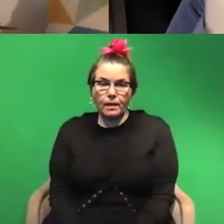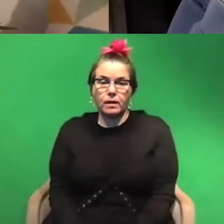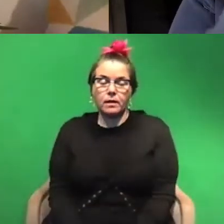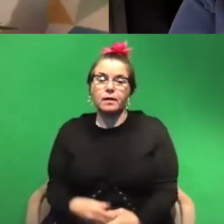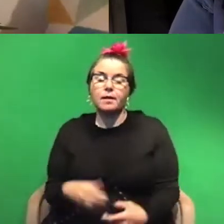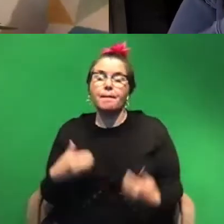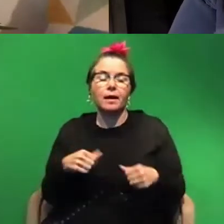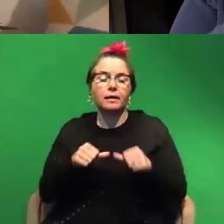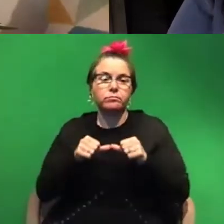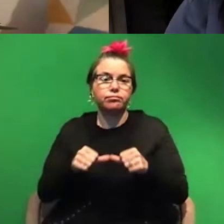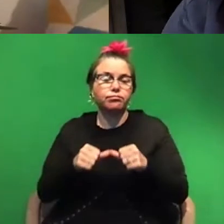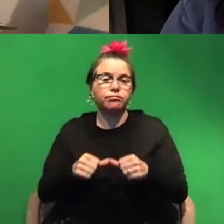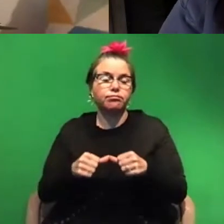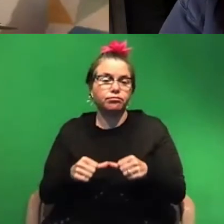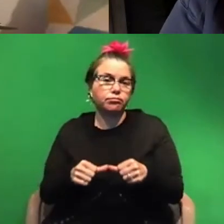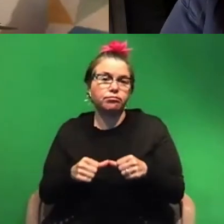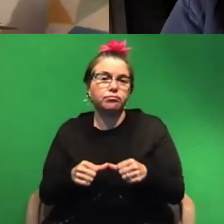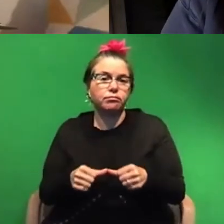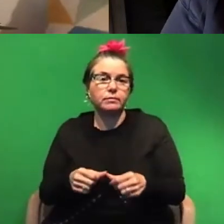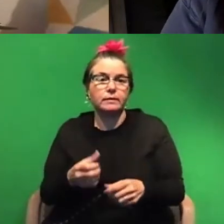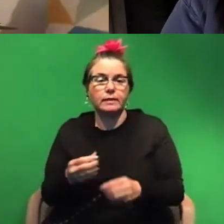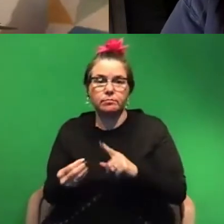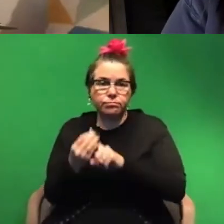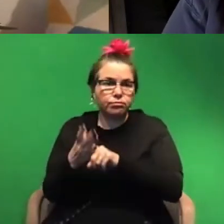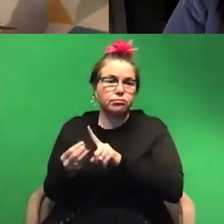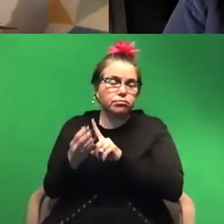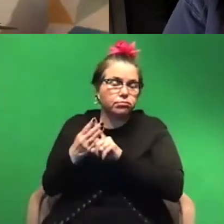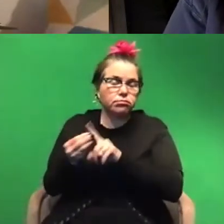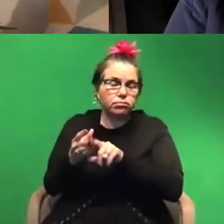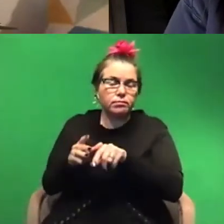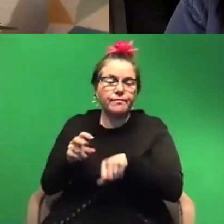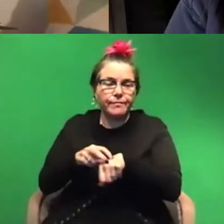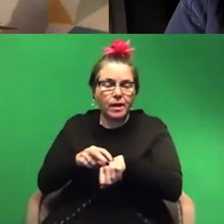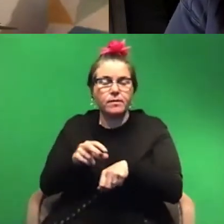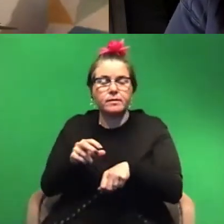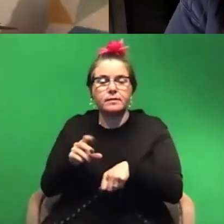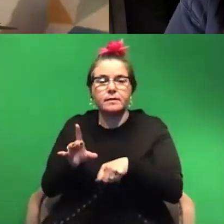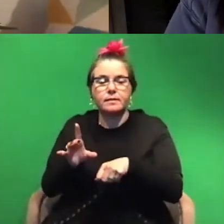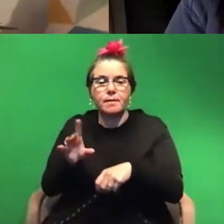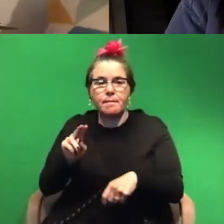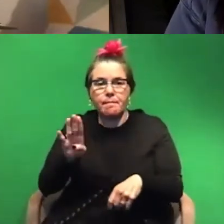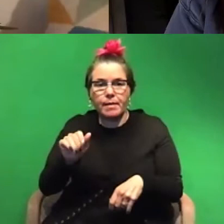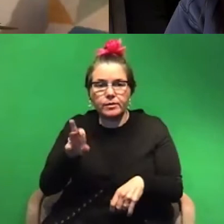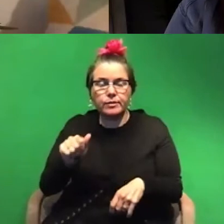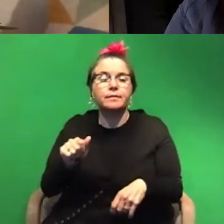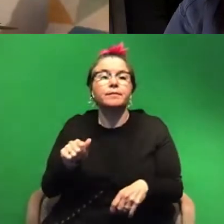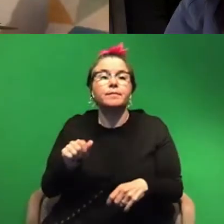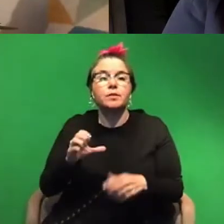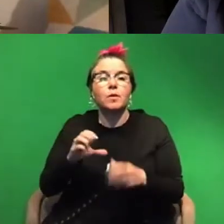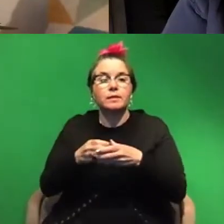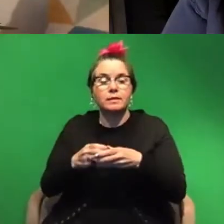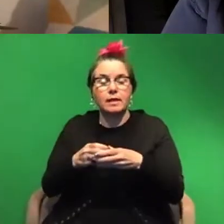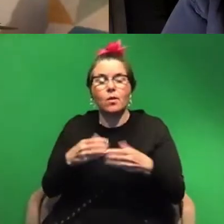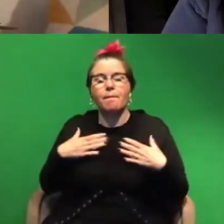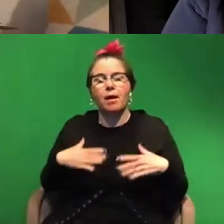is constantly getting exposed to viruses and bacteria, and so when the cell comes in, or when the body